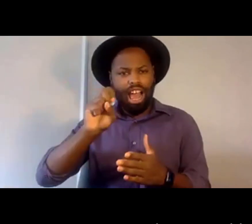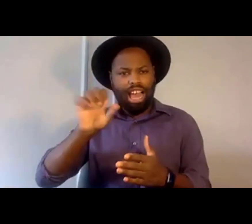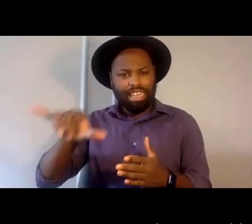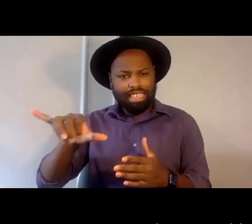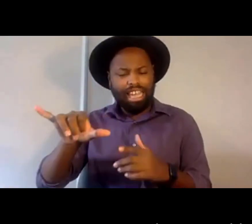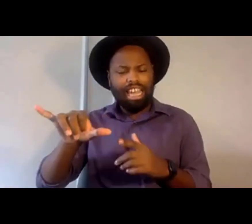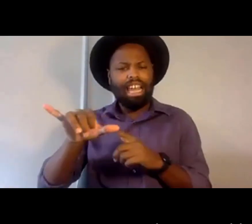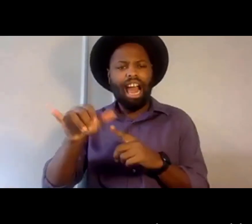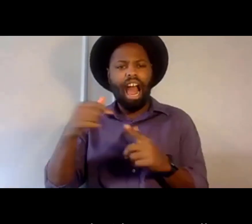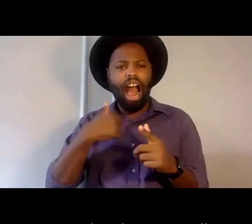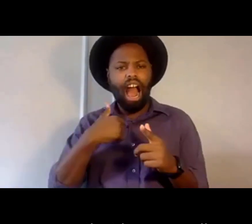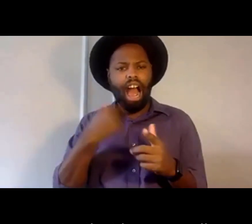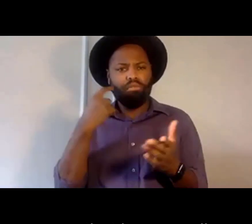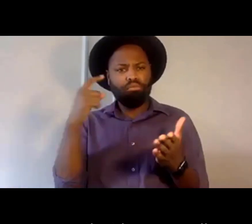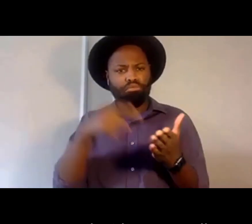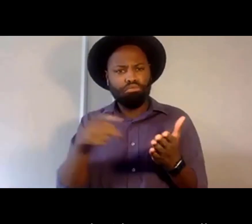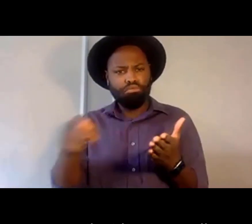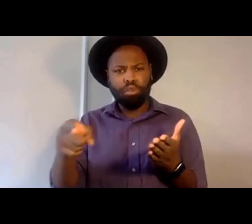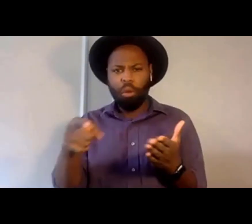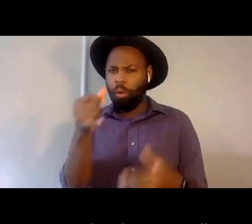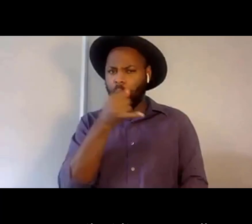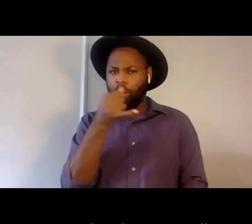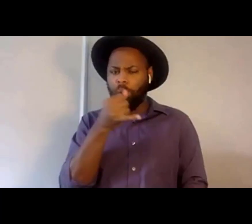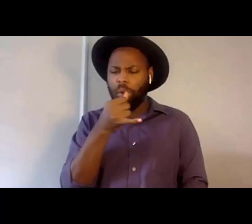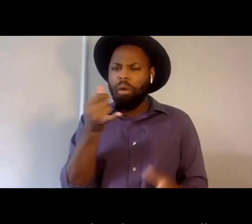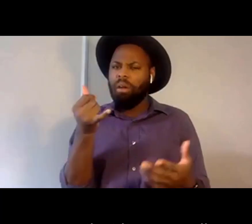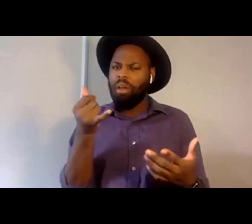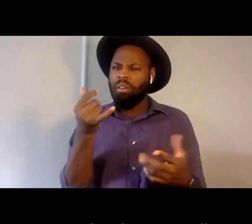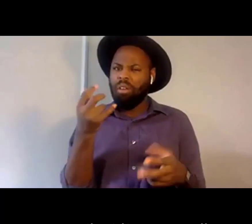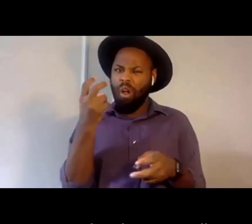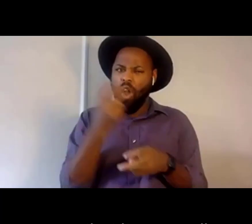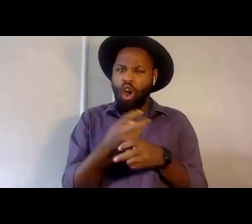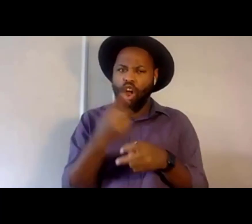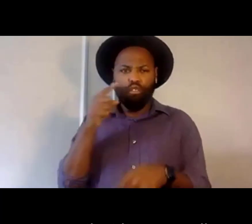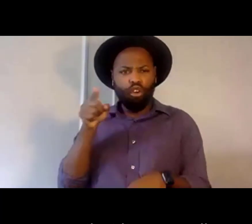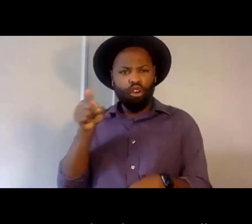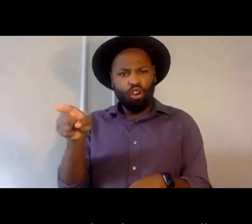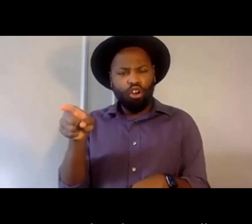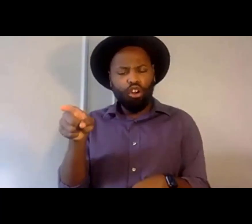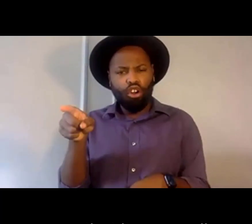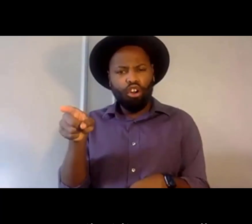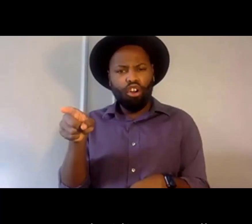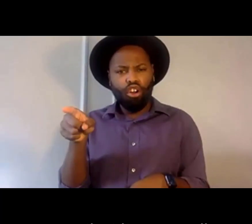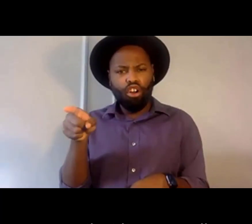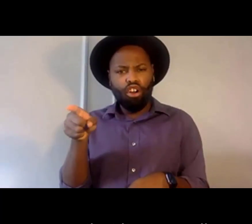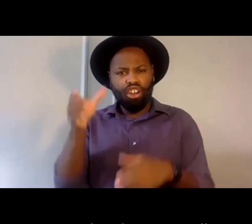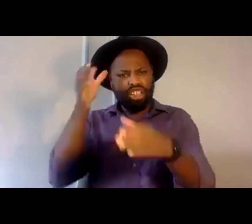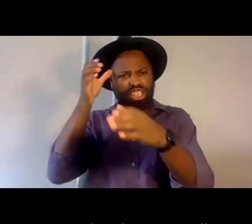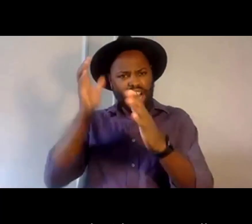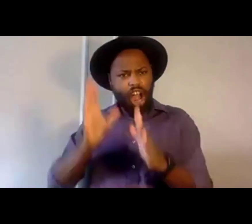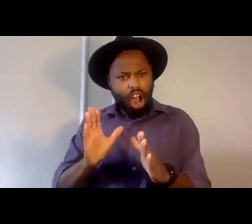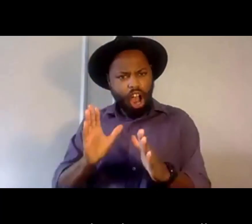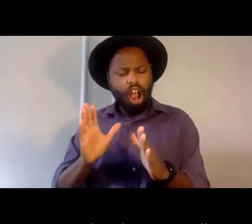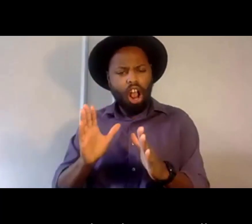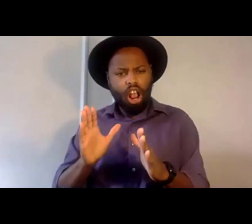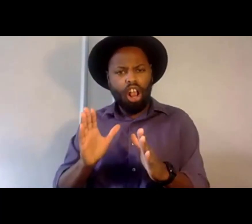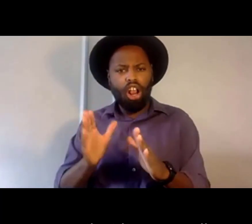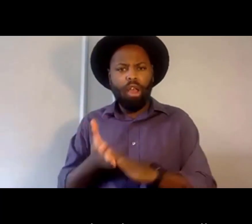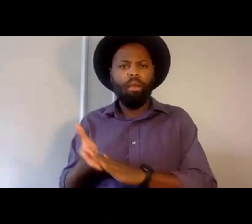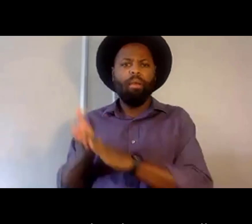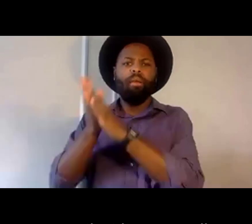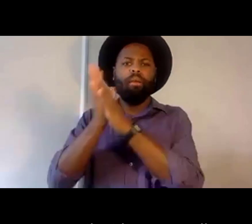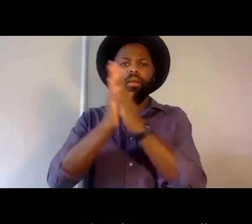I found that it was really so difficult for her as a scholar coming of age in